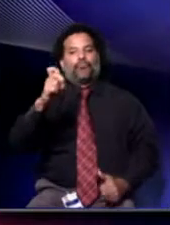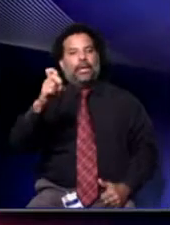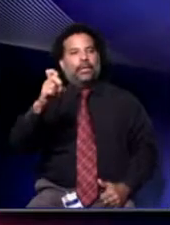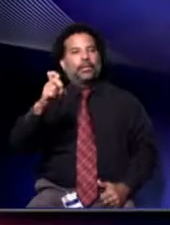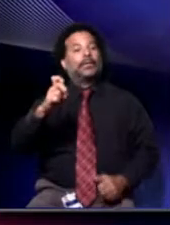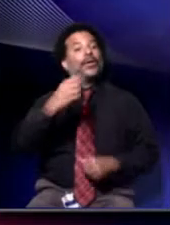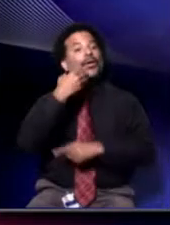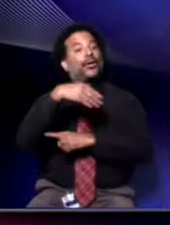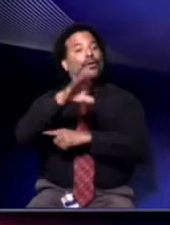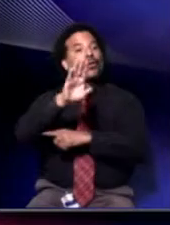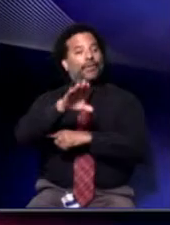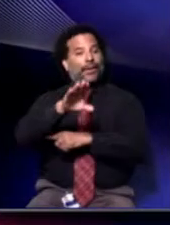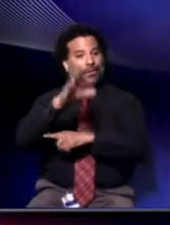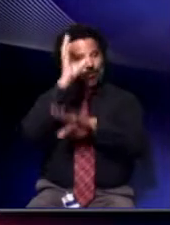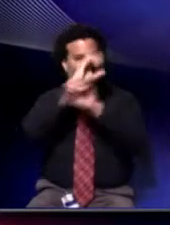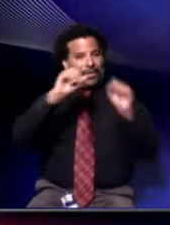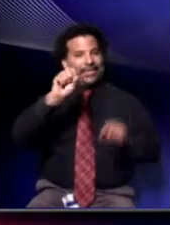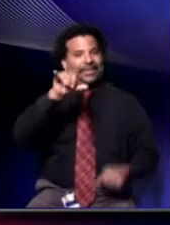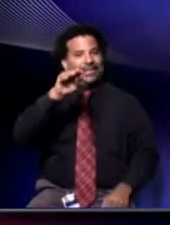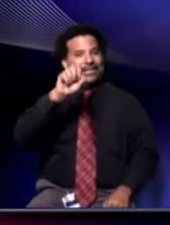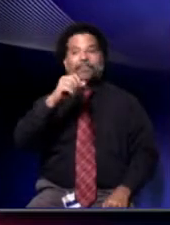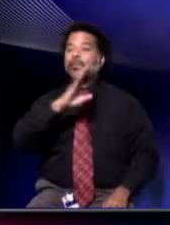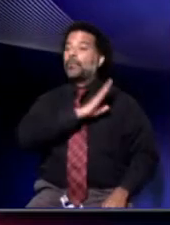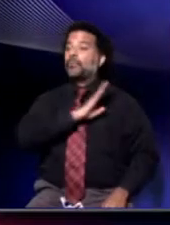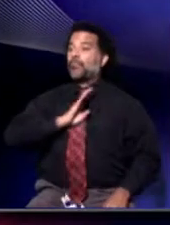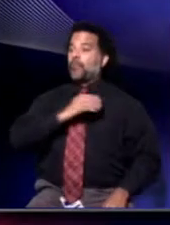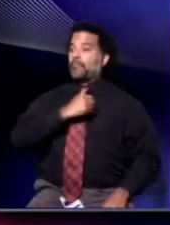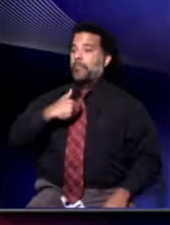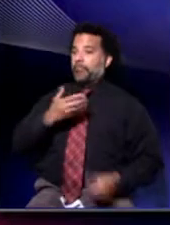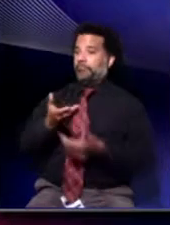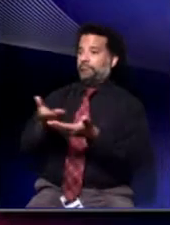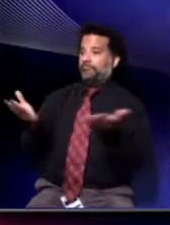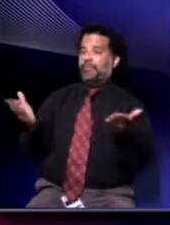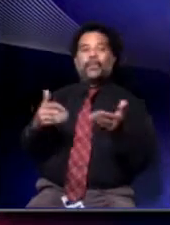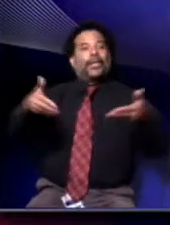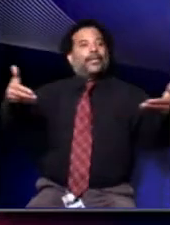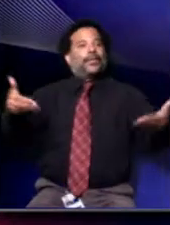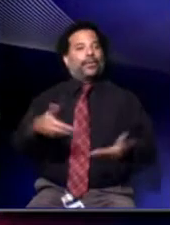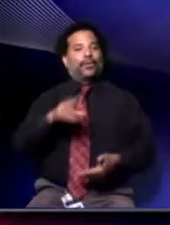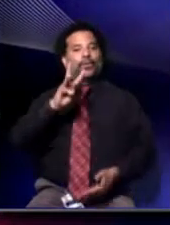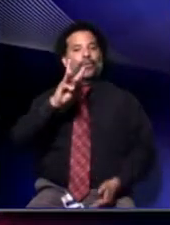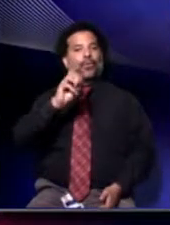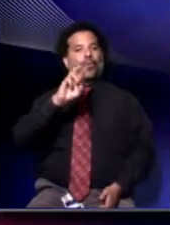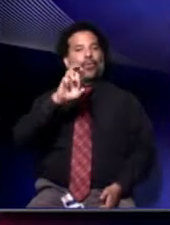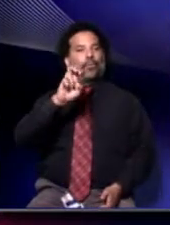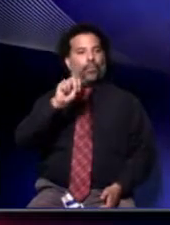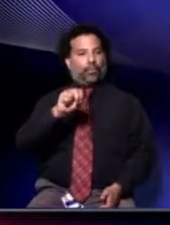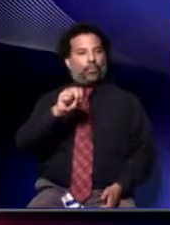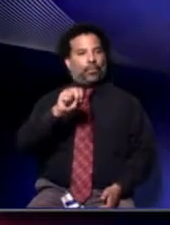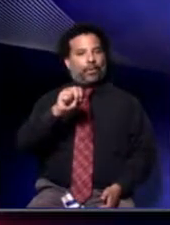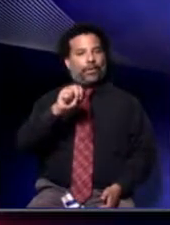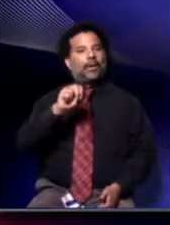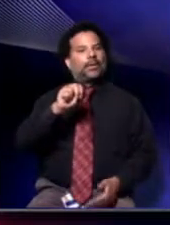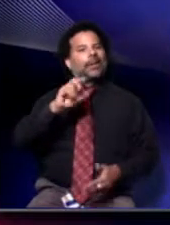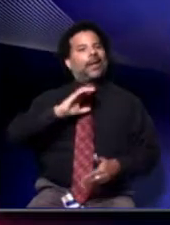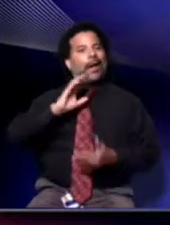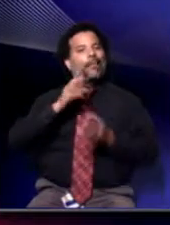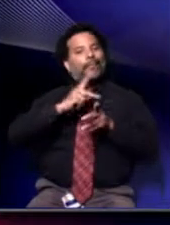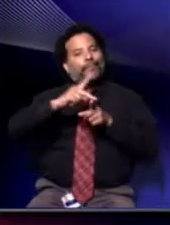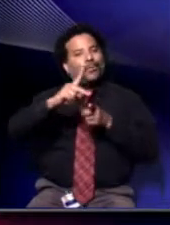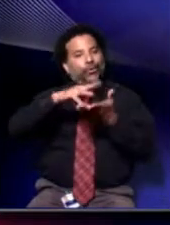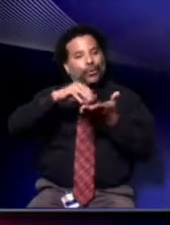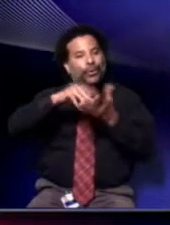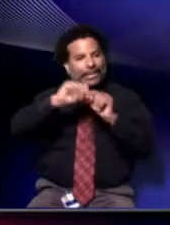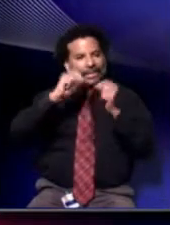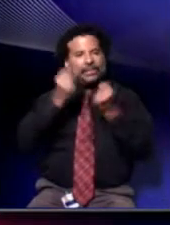Good afternoon, President Sims and the board members. I'd like to introduce you to Oren Katchoff from our professional learning team, and he will let you know a little